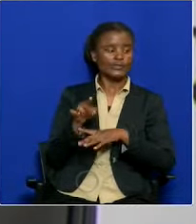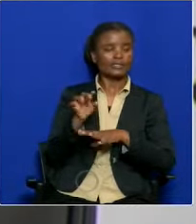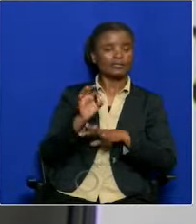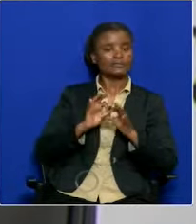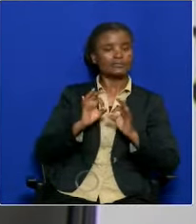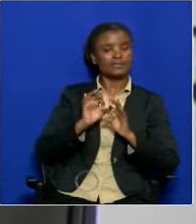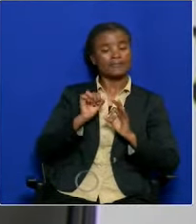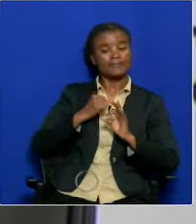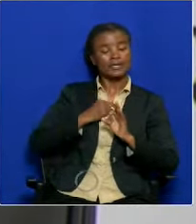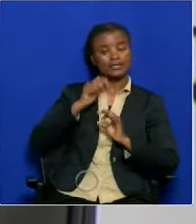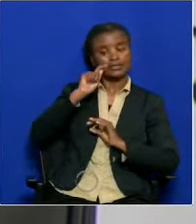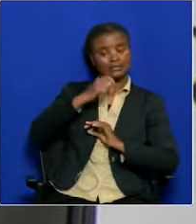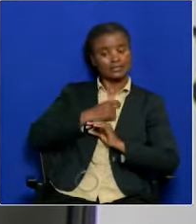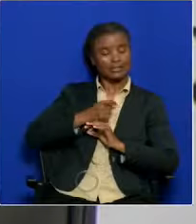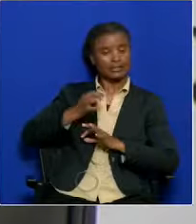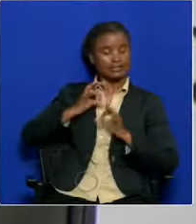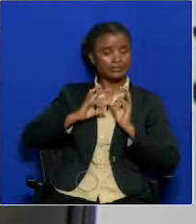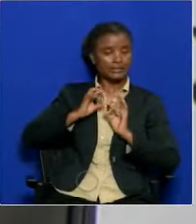is a